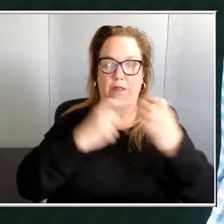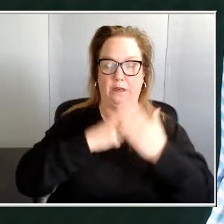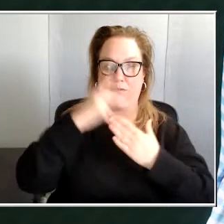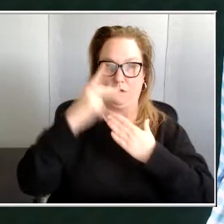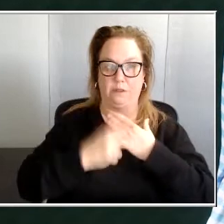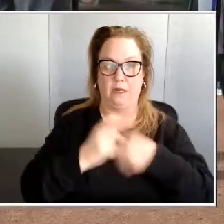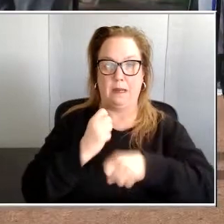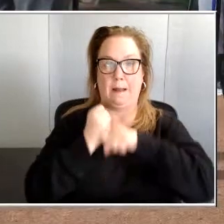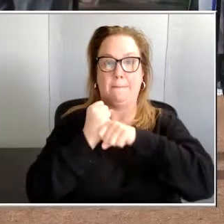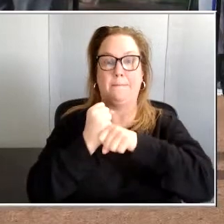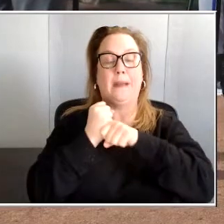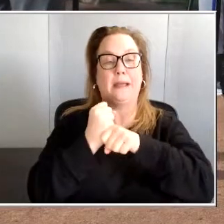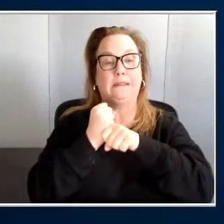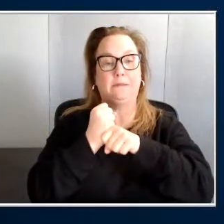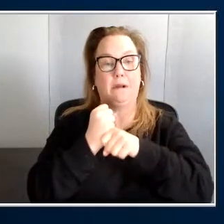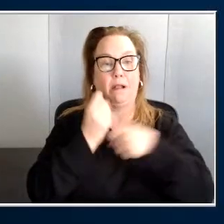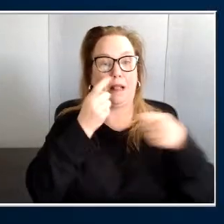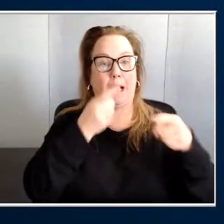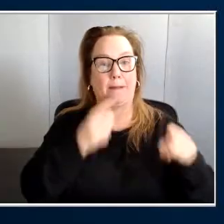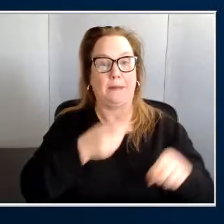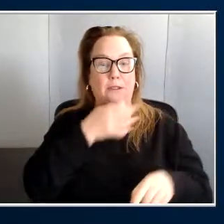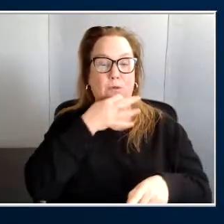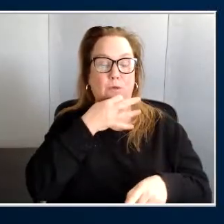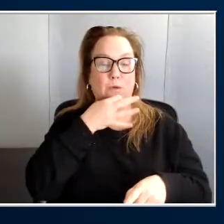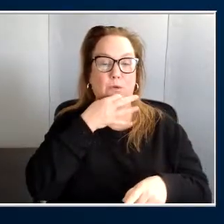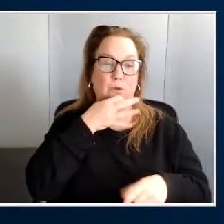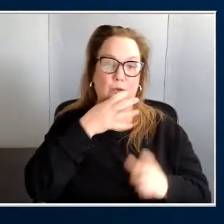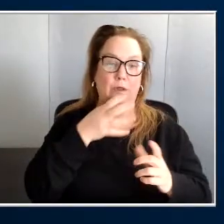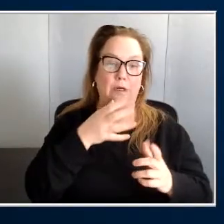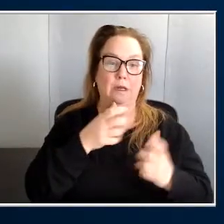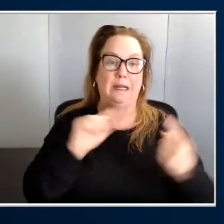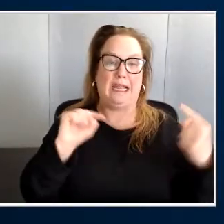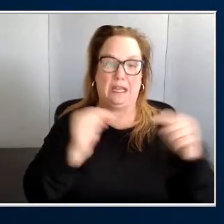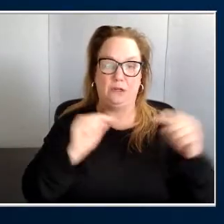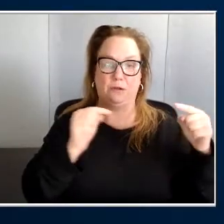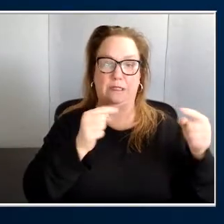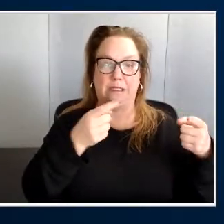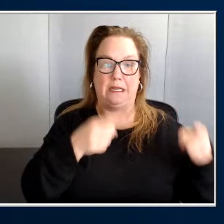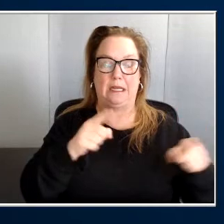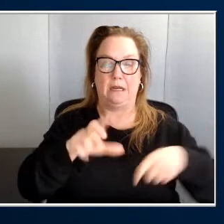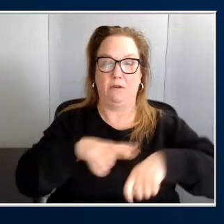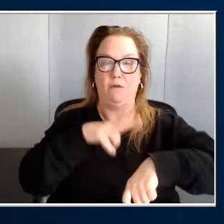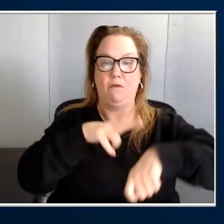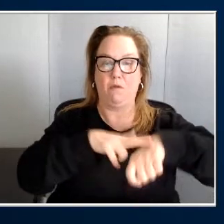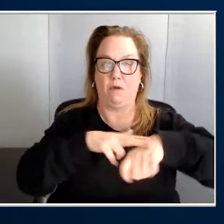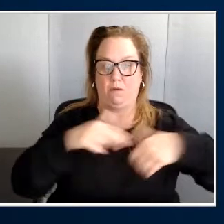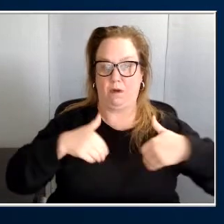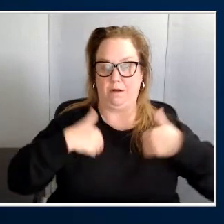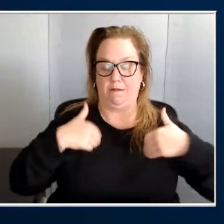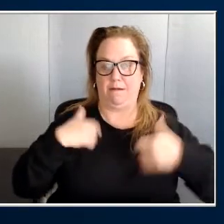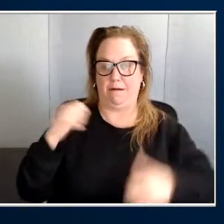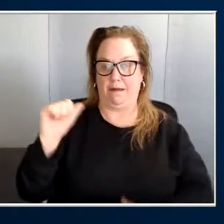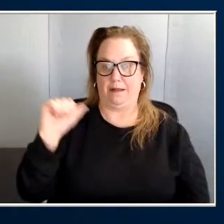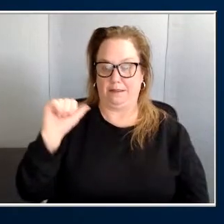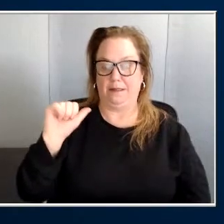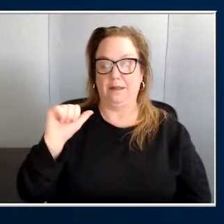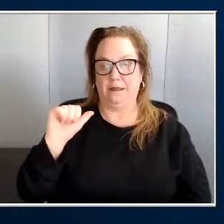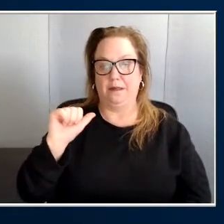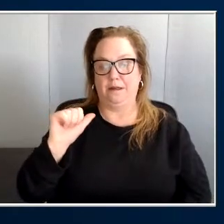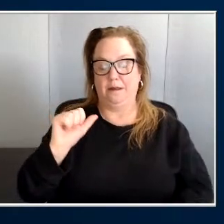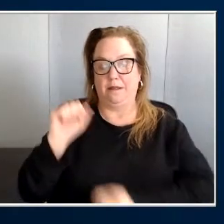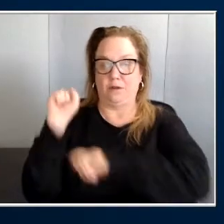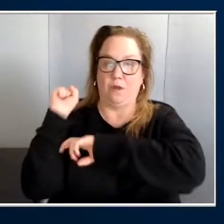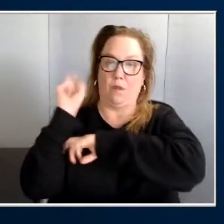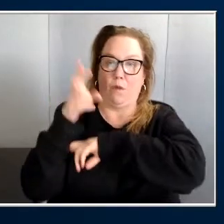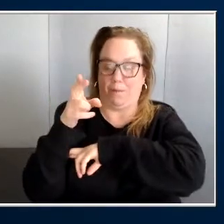our mind, there's a number of injuries that can be common in young athletes, particularly those that are interested in pitching, and a